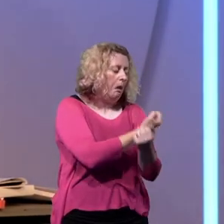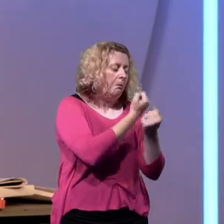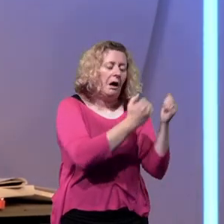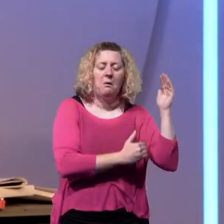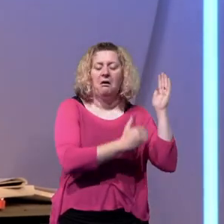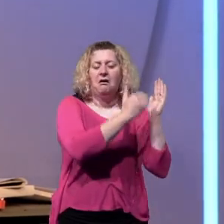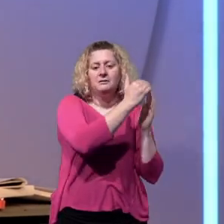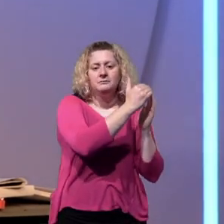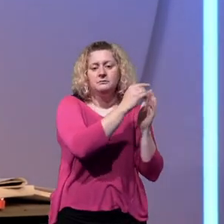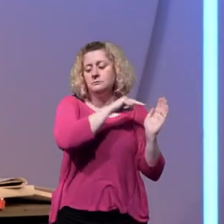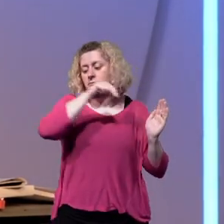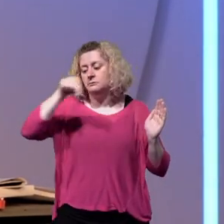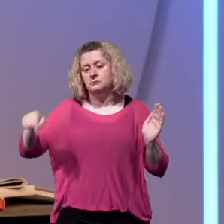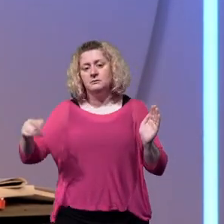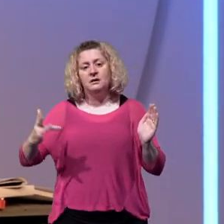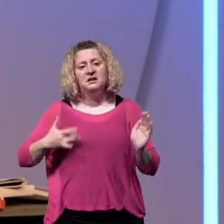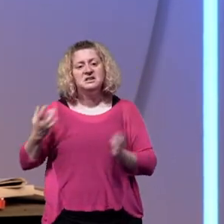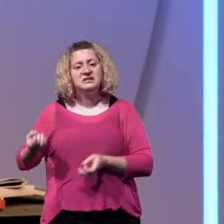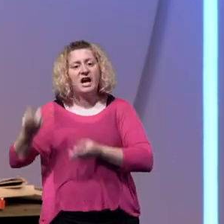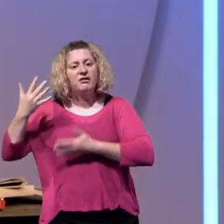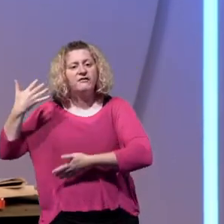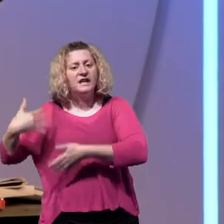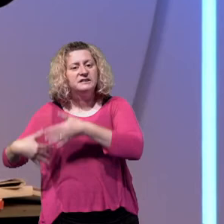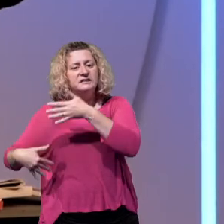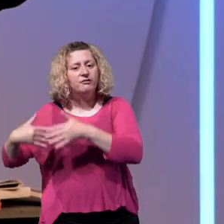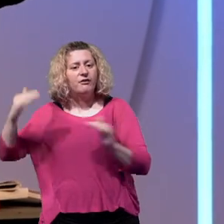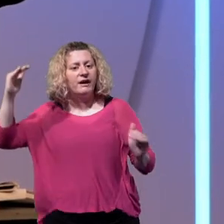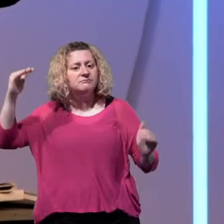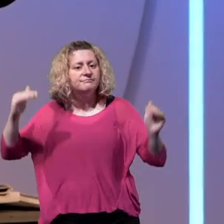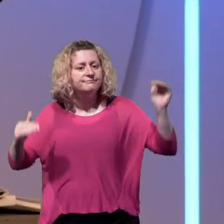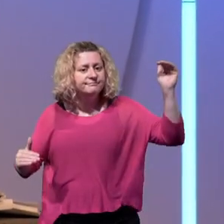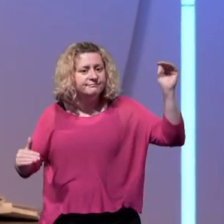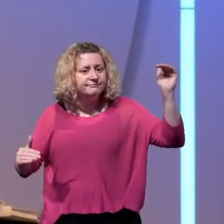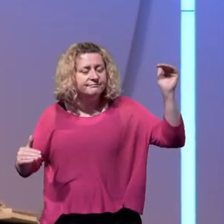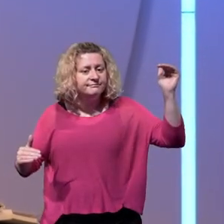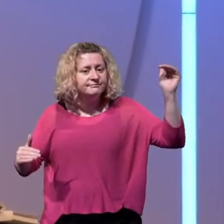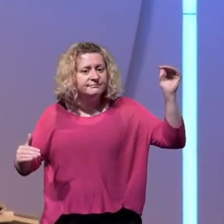whole session. And they are, of course, not so with you.